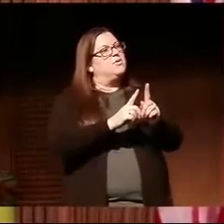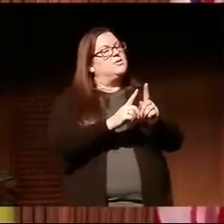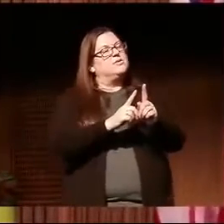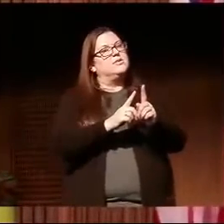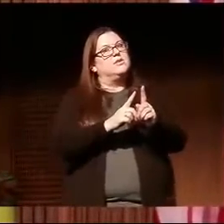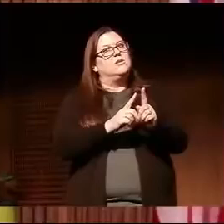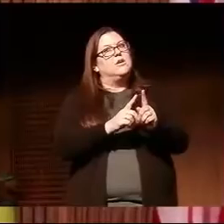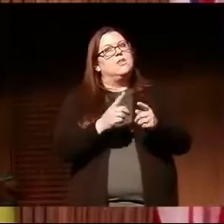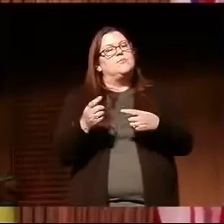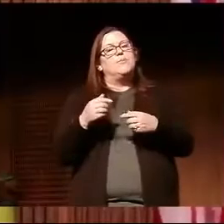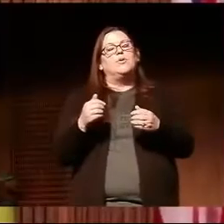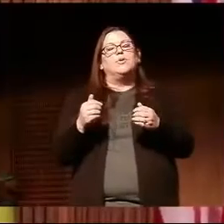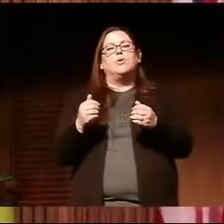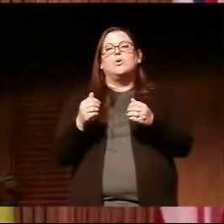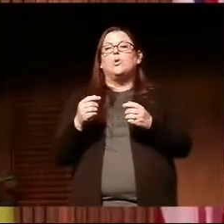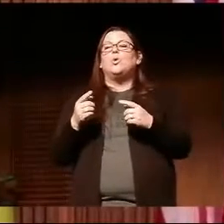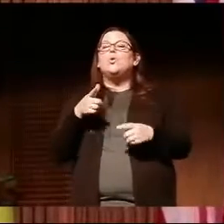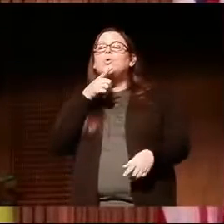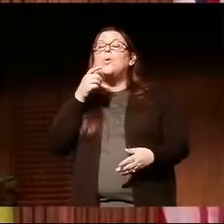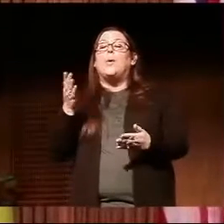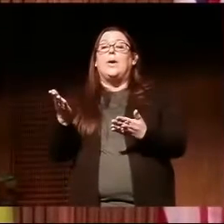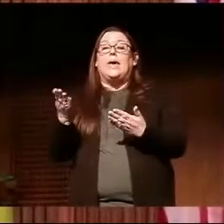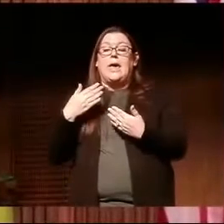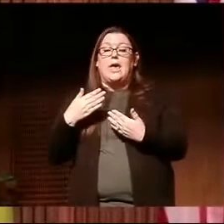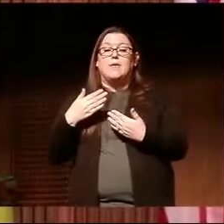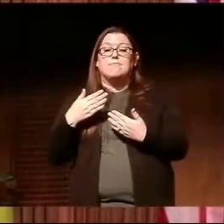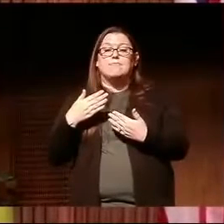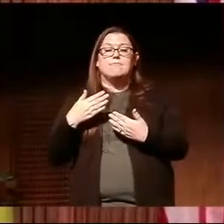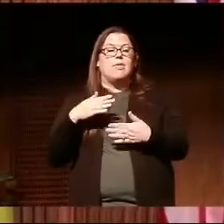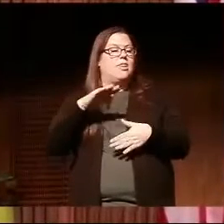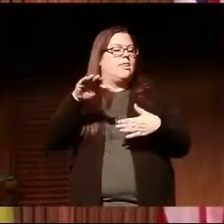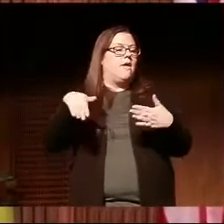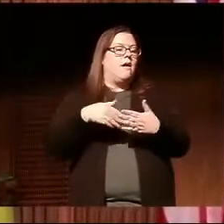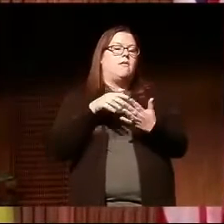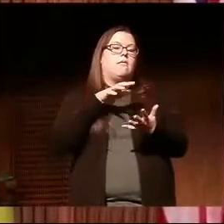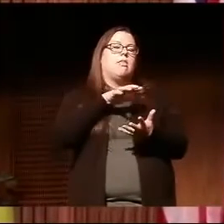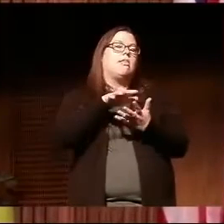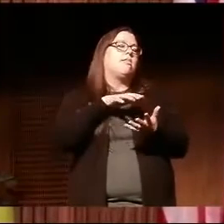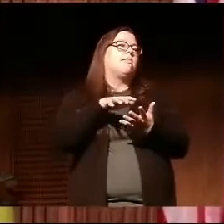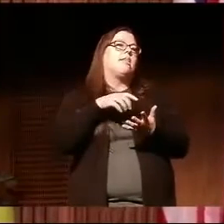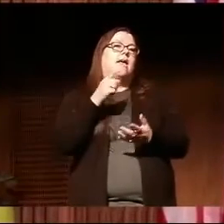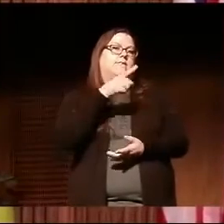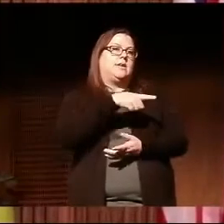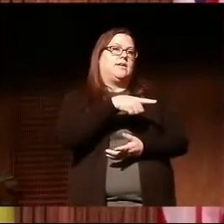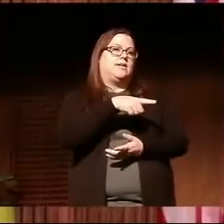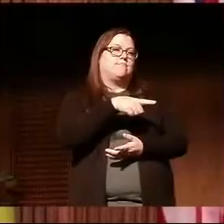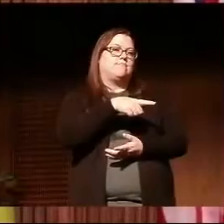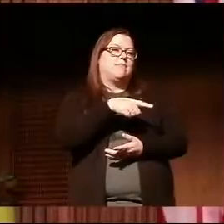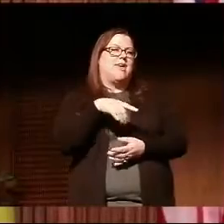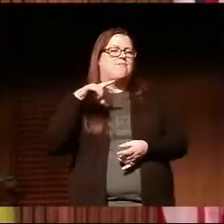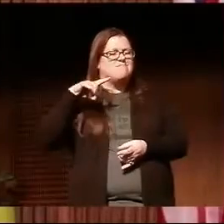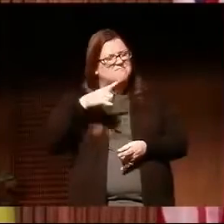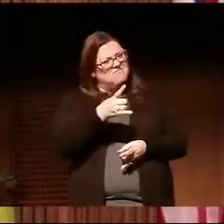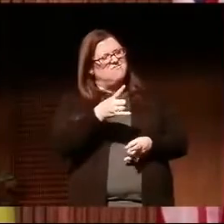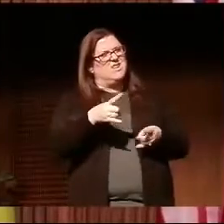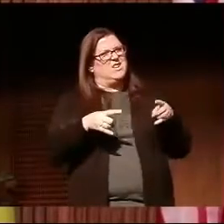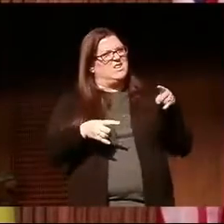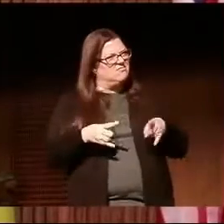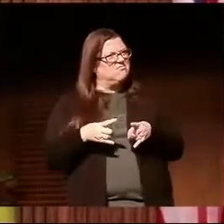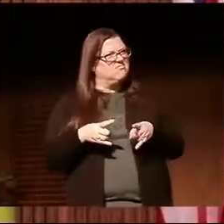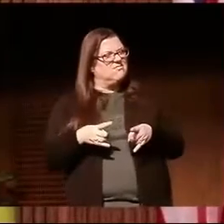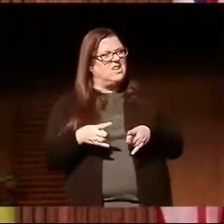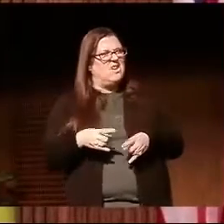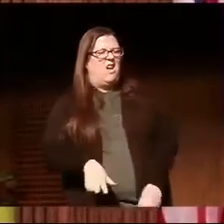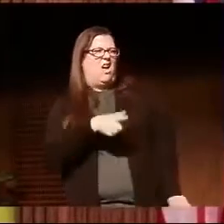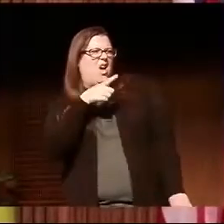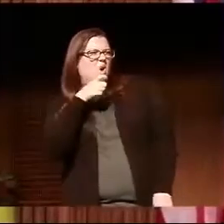you still have verse 40. They laughed at him with that mocking, derisive laughter.